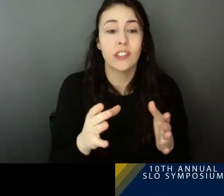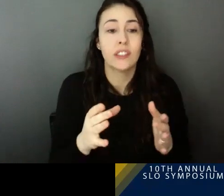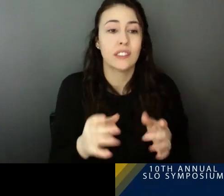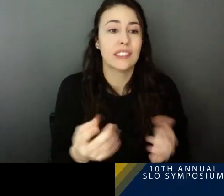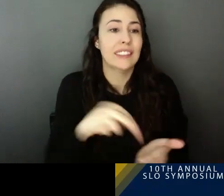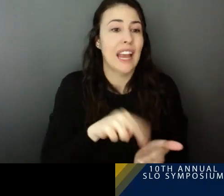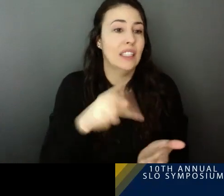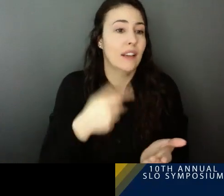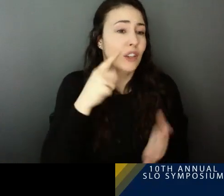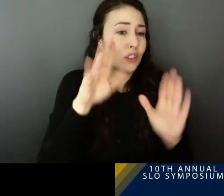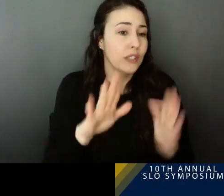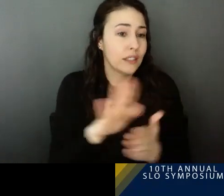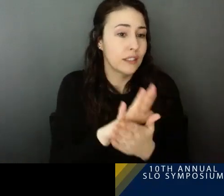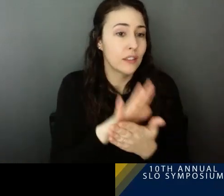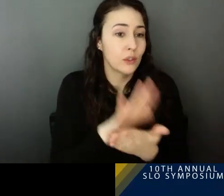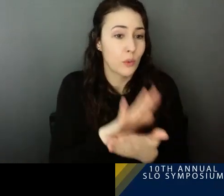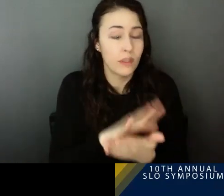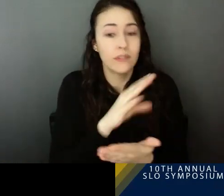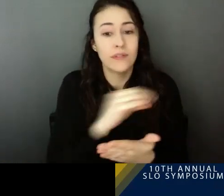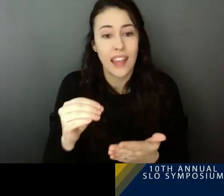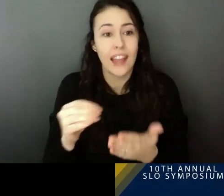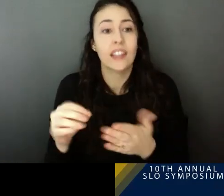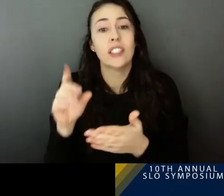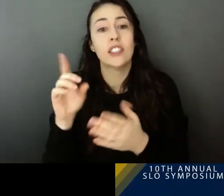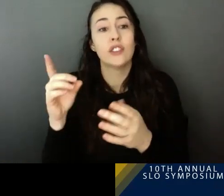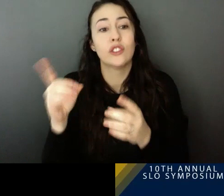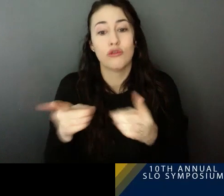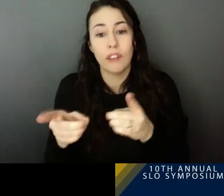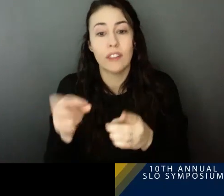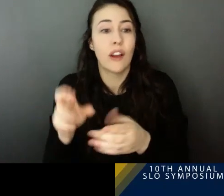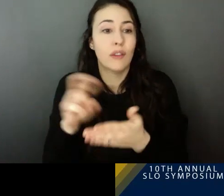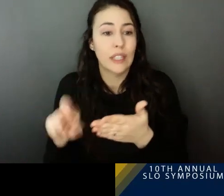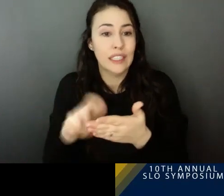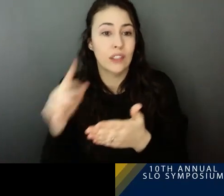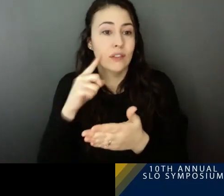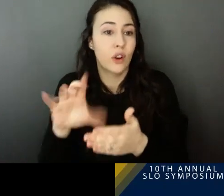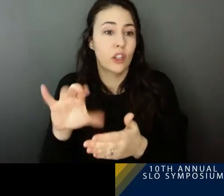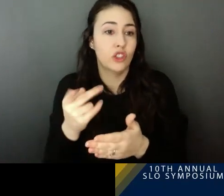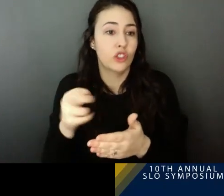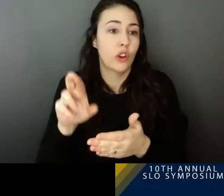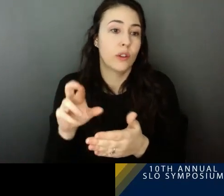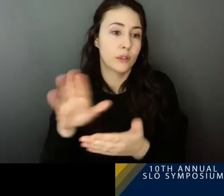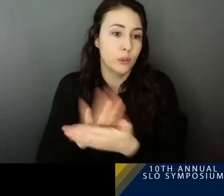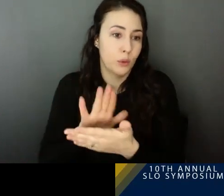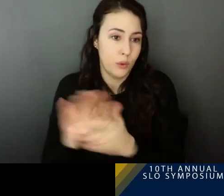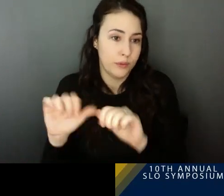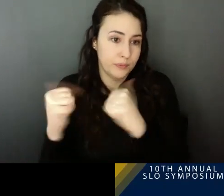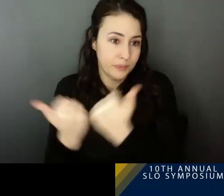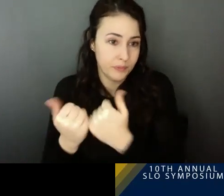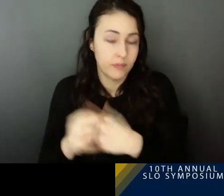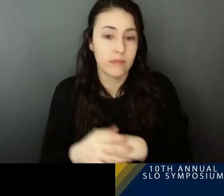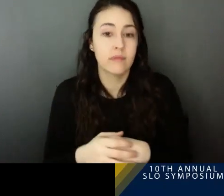serving as director of research for the California Charter Schools Association. She brings expertise in program development